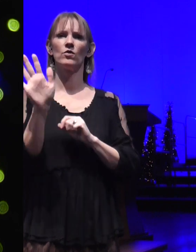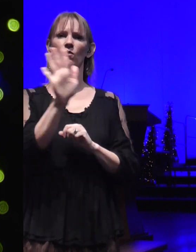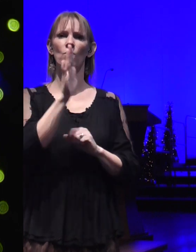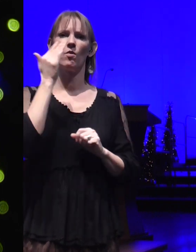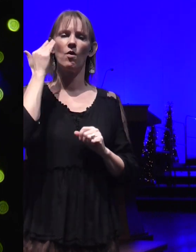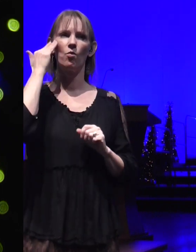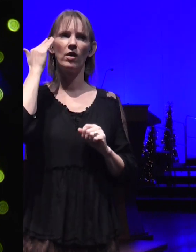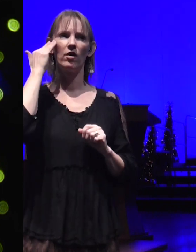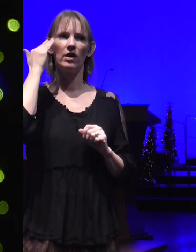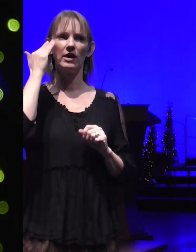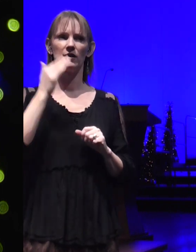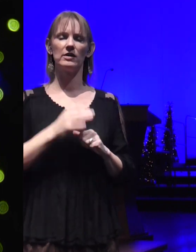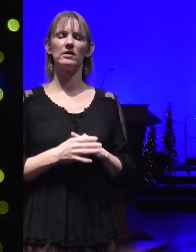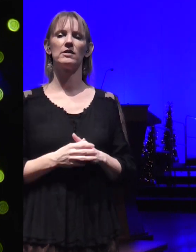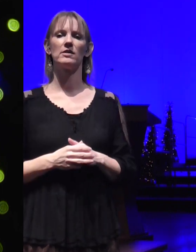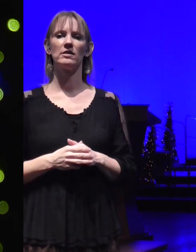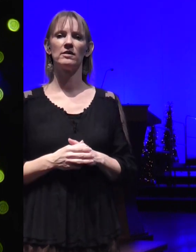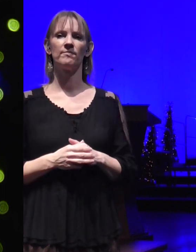awareness.